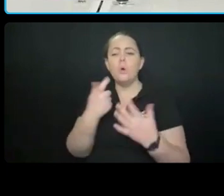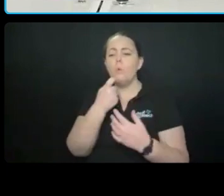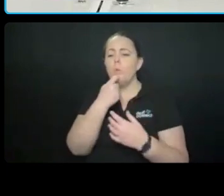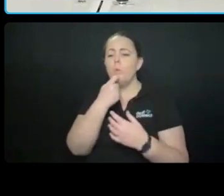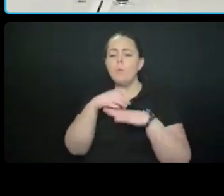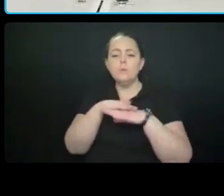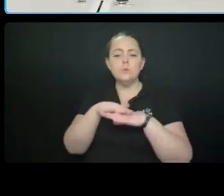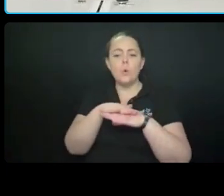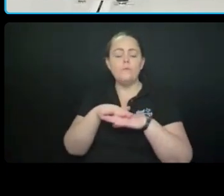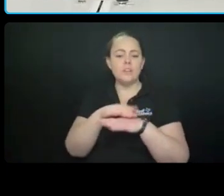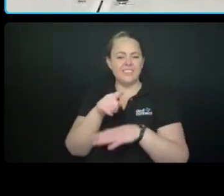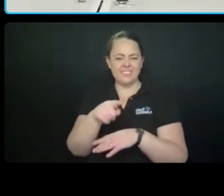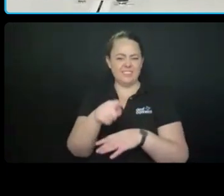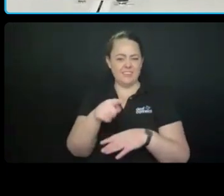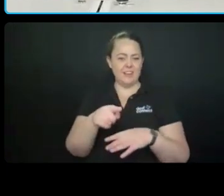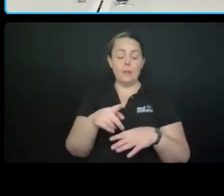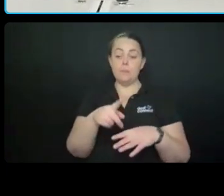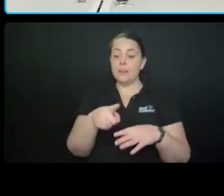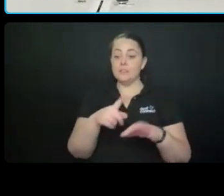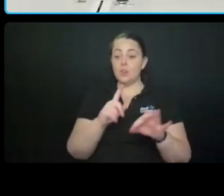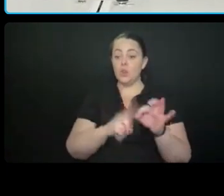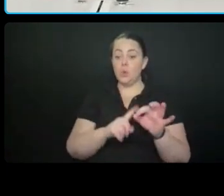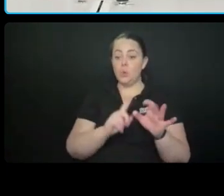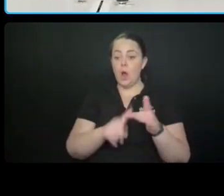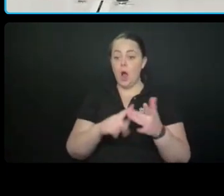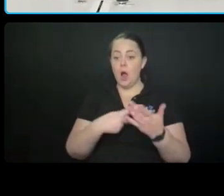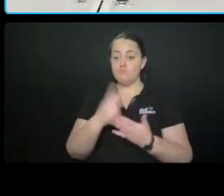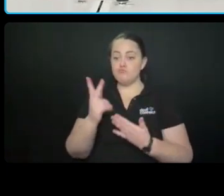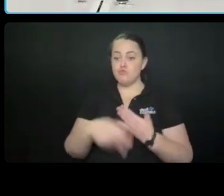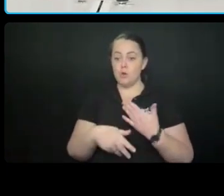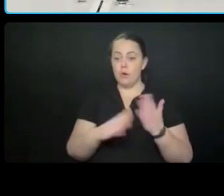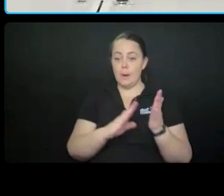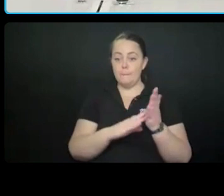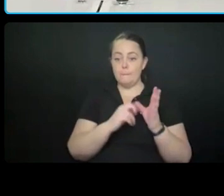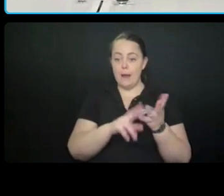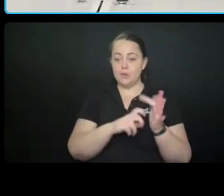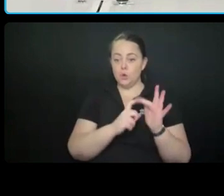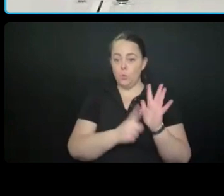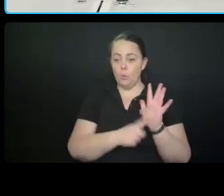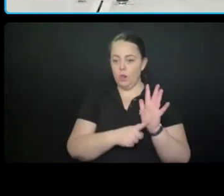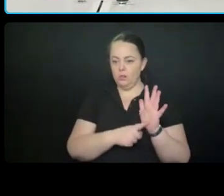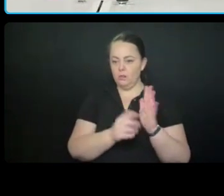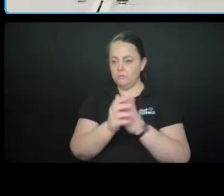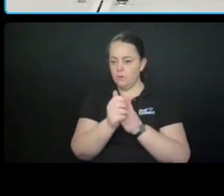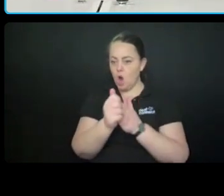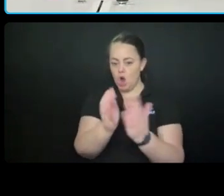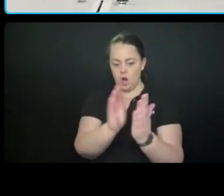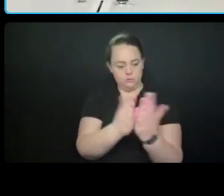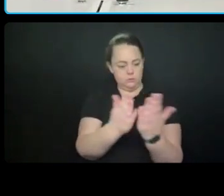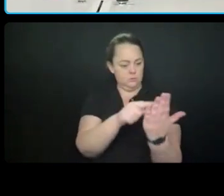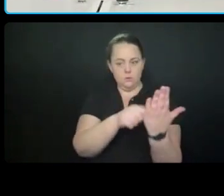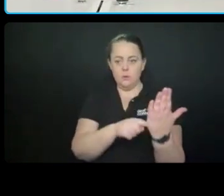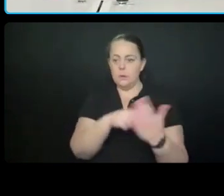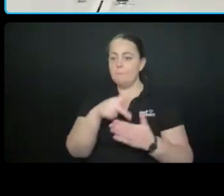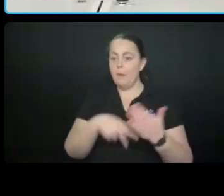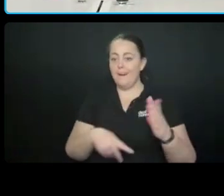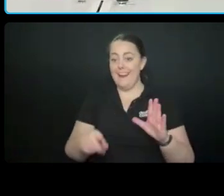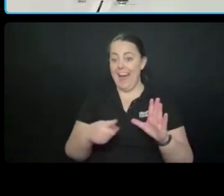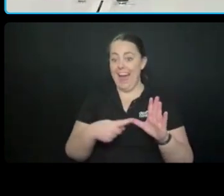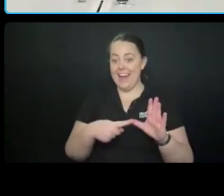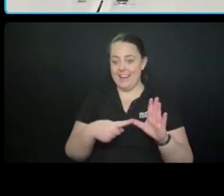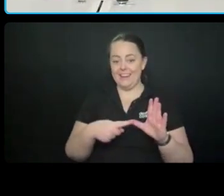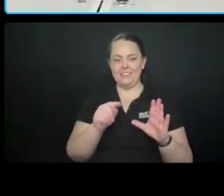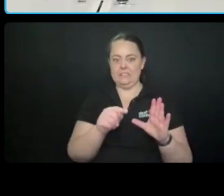the QI program manual part A. Now that's the absolute prescriptive manual